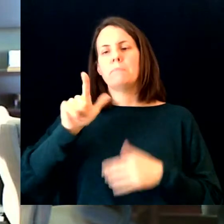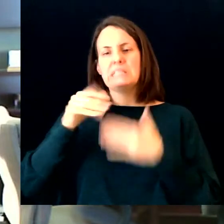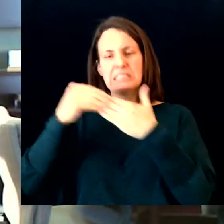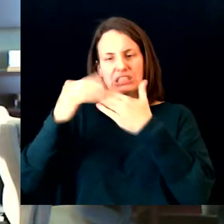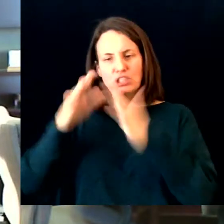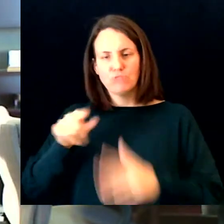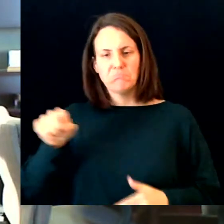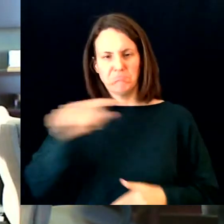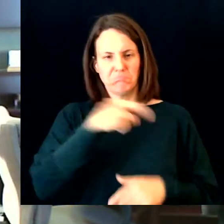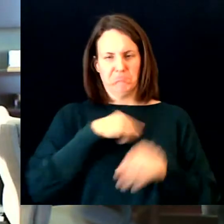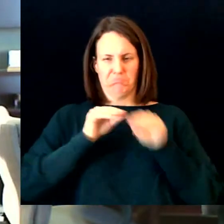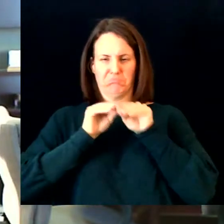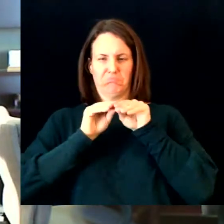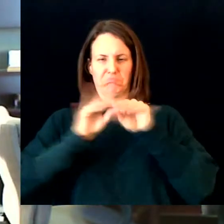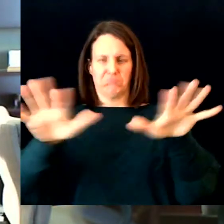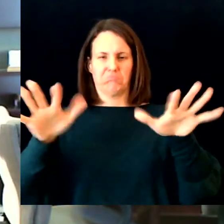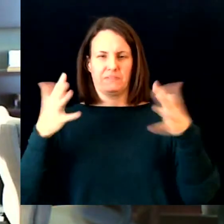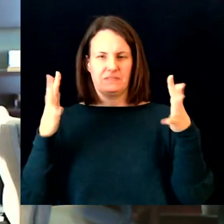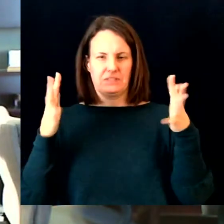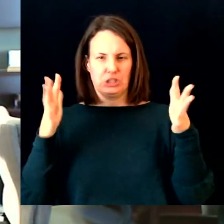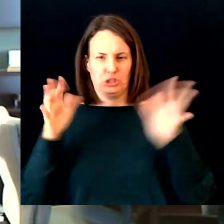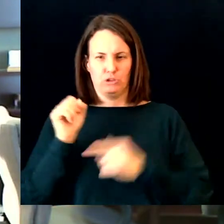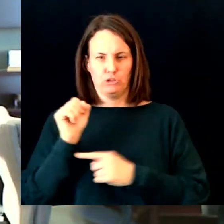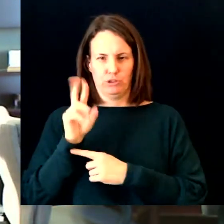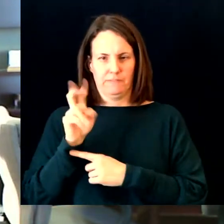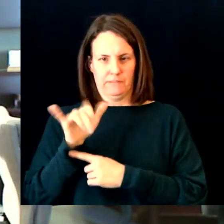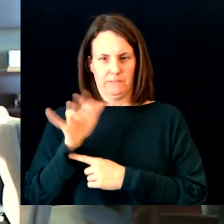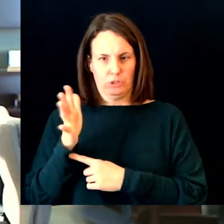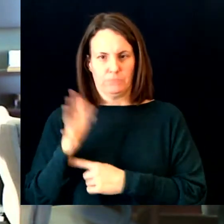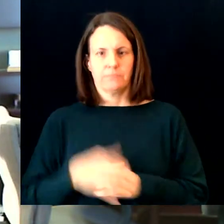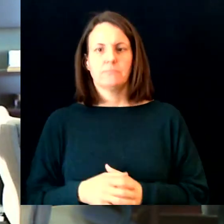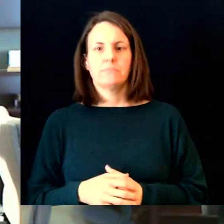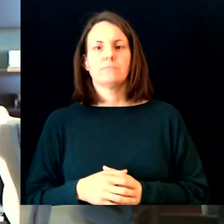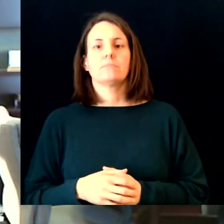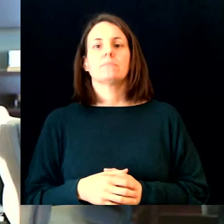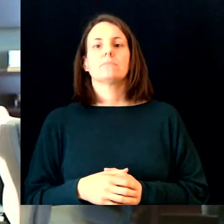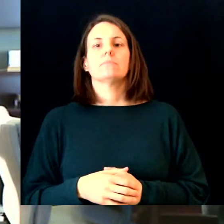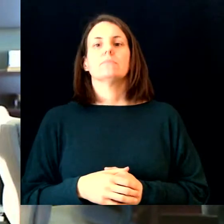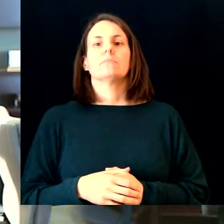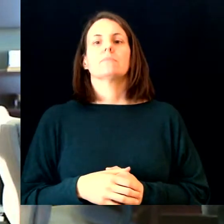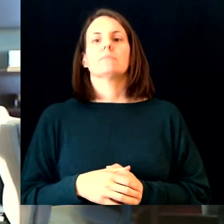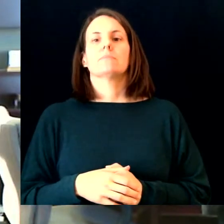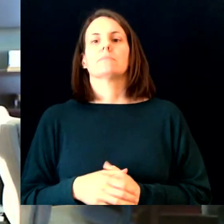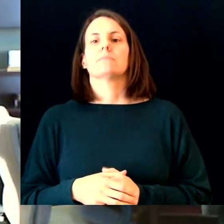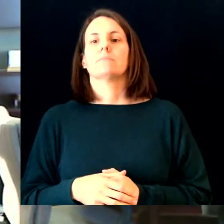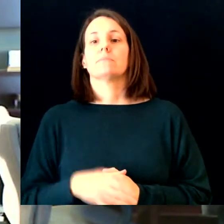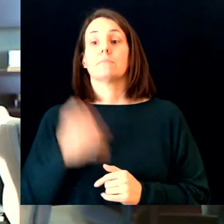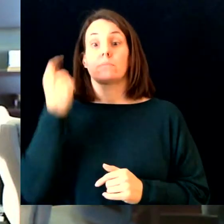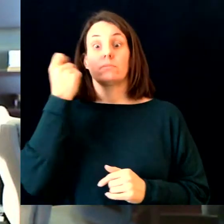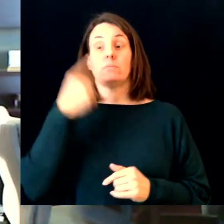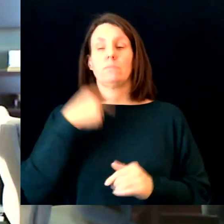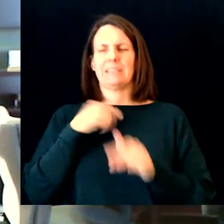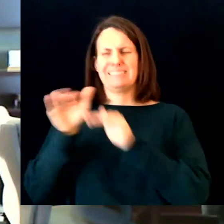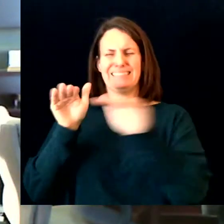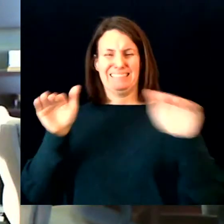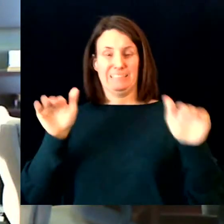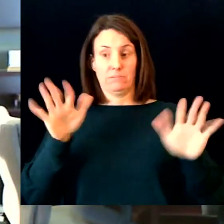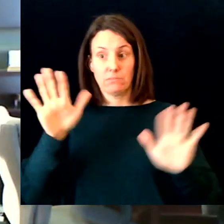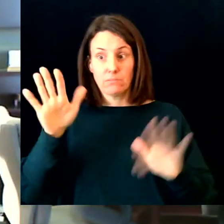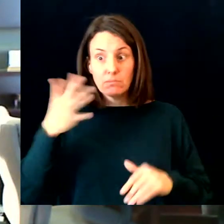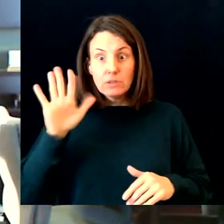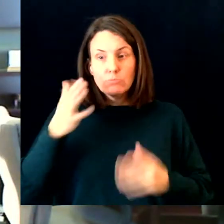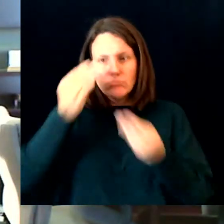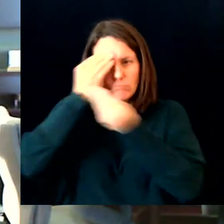that folks can understand what supplies may be available and how to access them. We did invite those